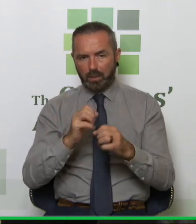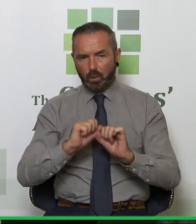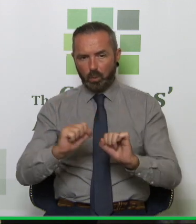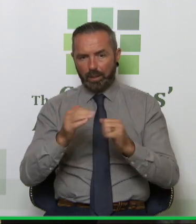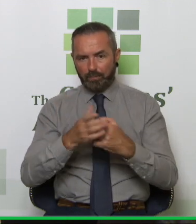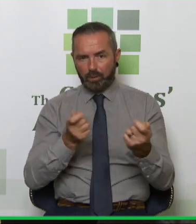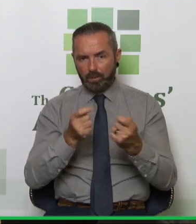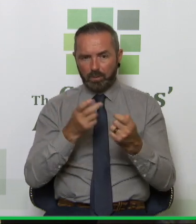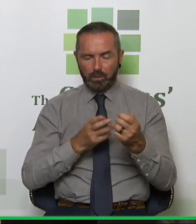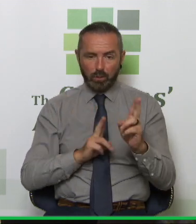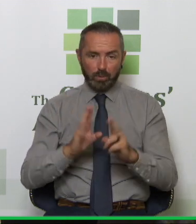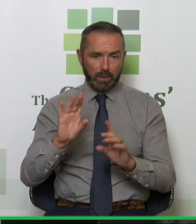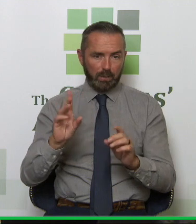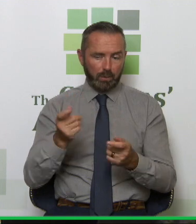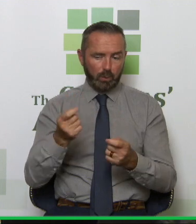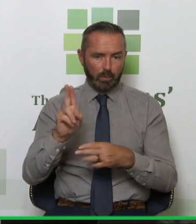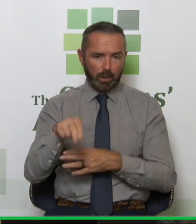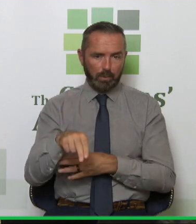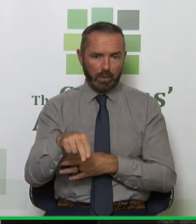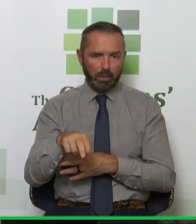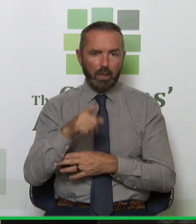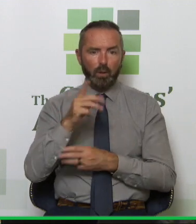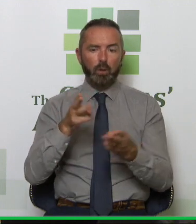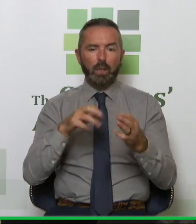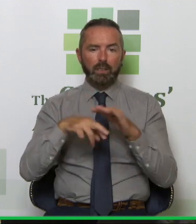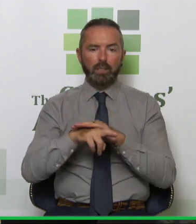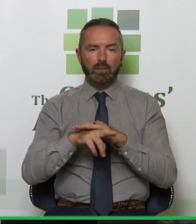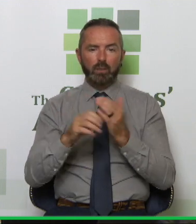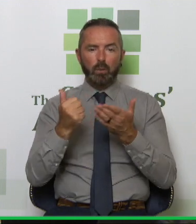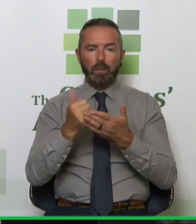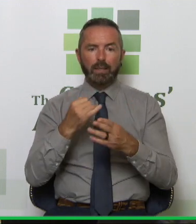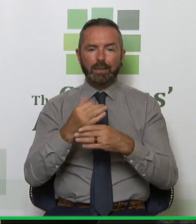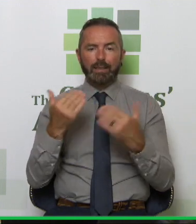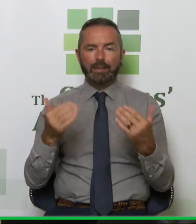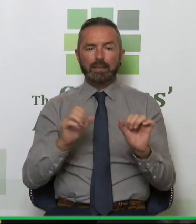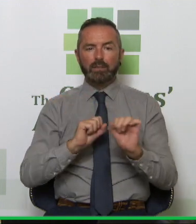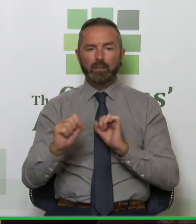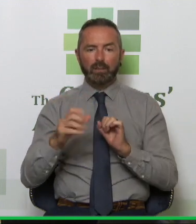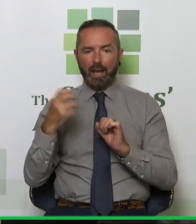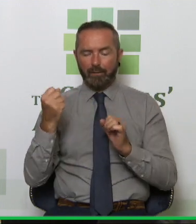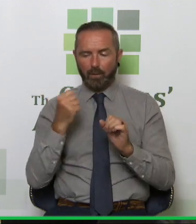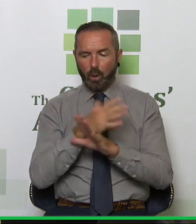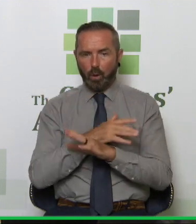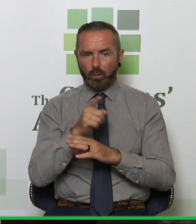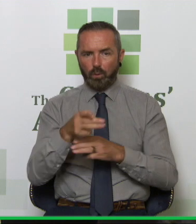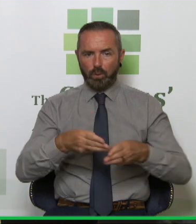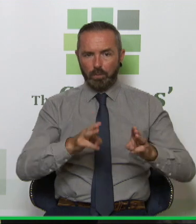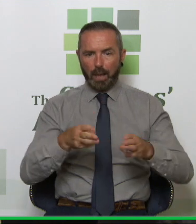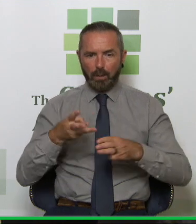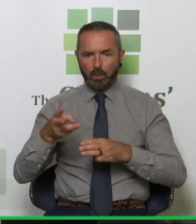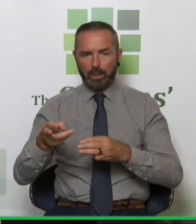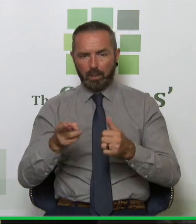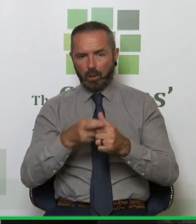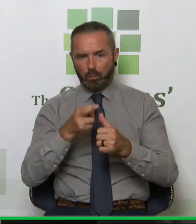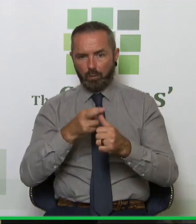possible. And again, those SARE practitioners are based very much within existing services, so they'll have all those pathways already worked